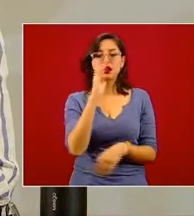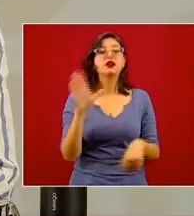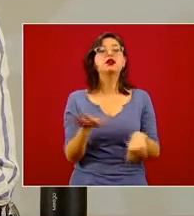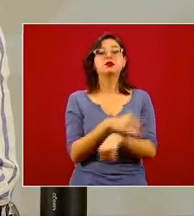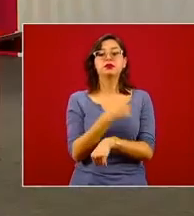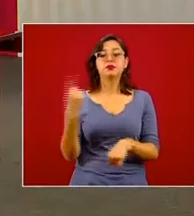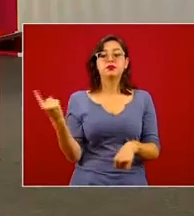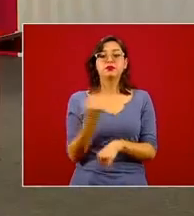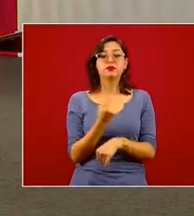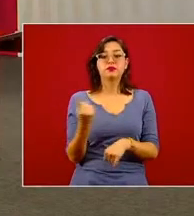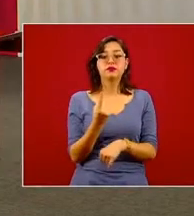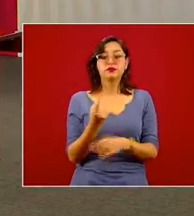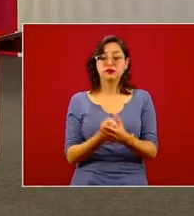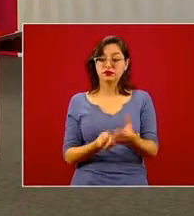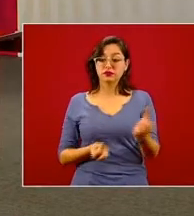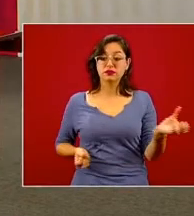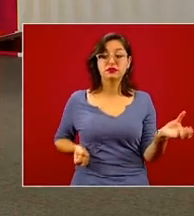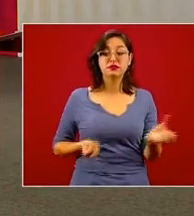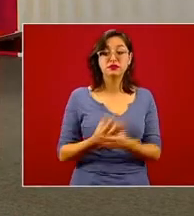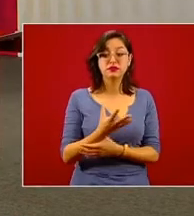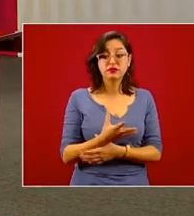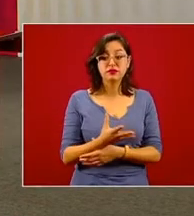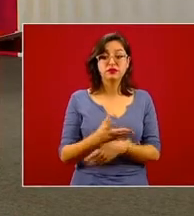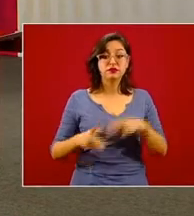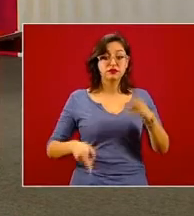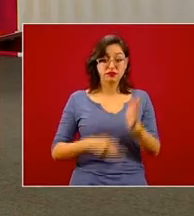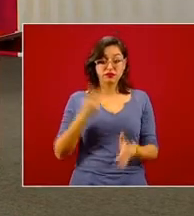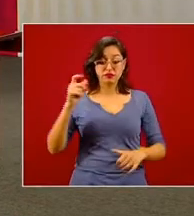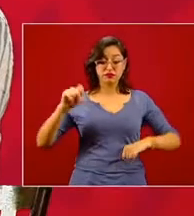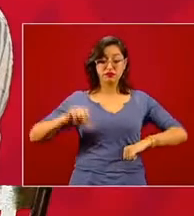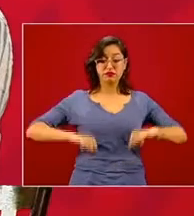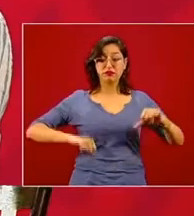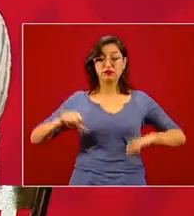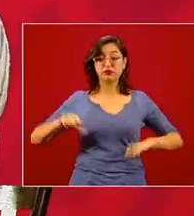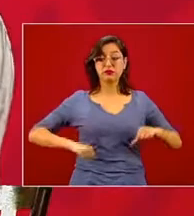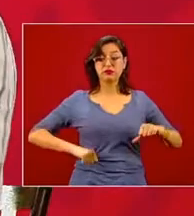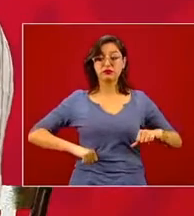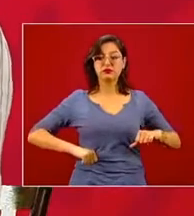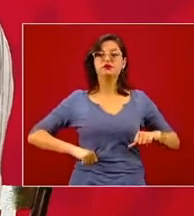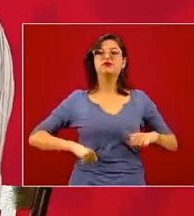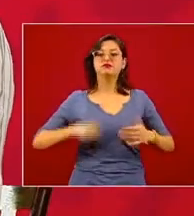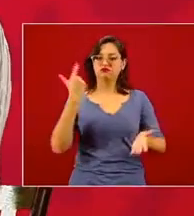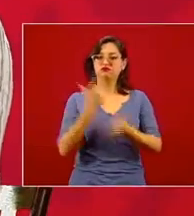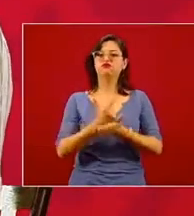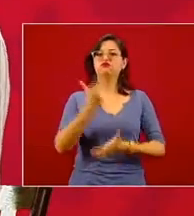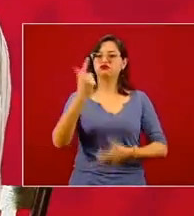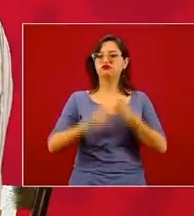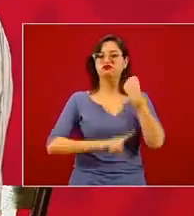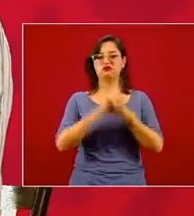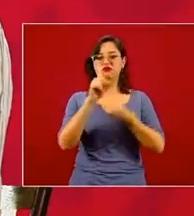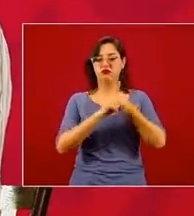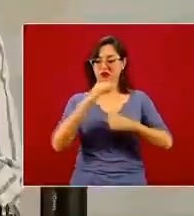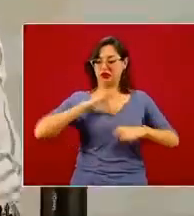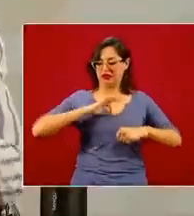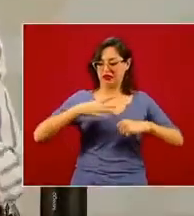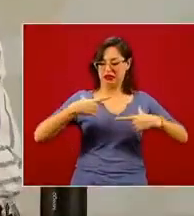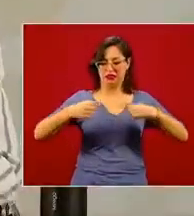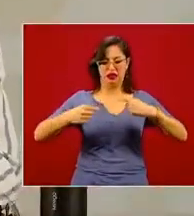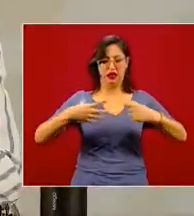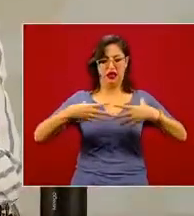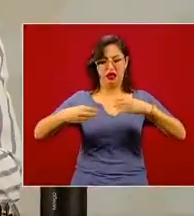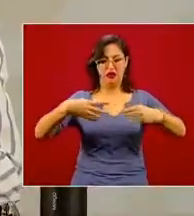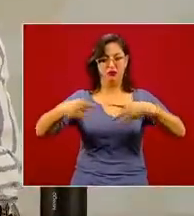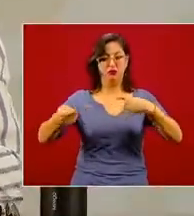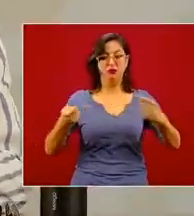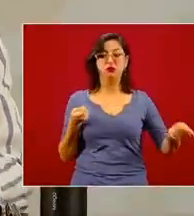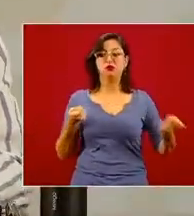Most of the cities, Mexico City included, of course, that's not a scenario that's possible. We would put in very high